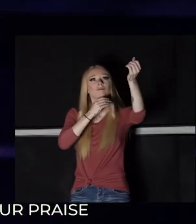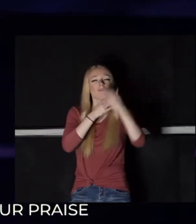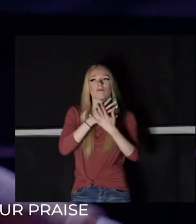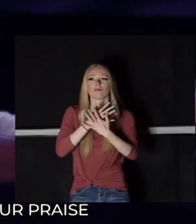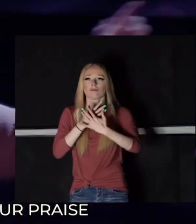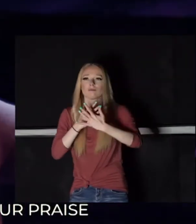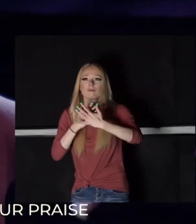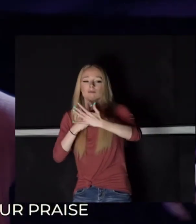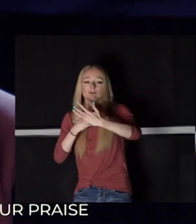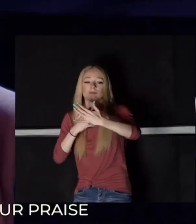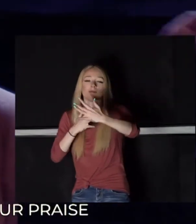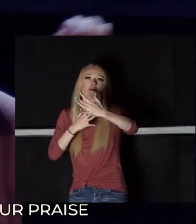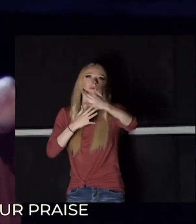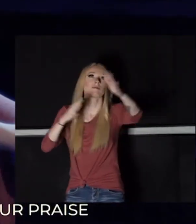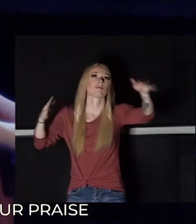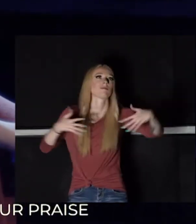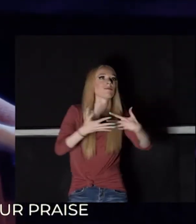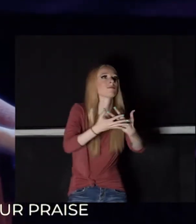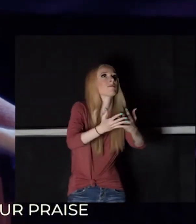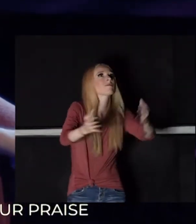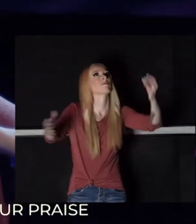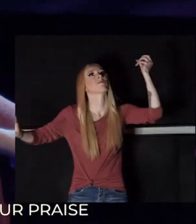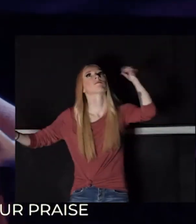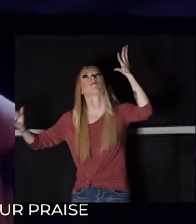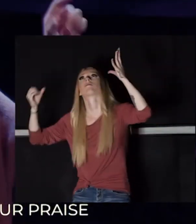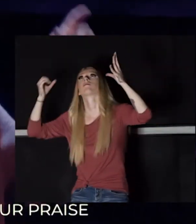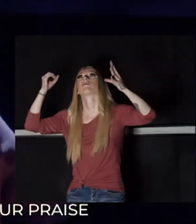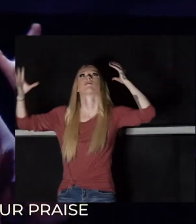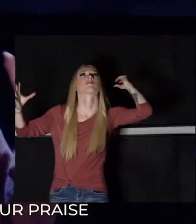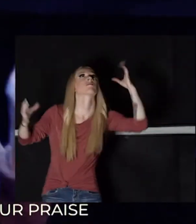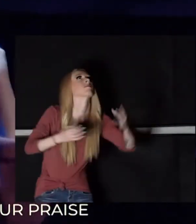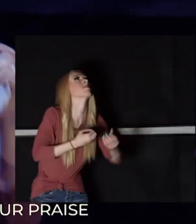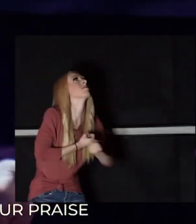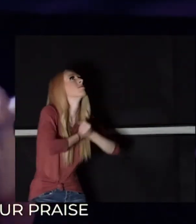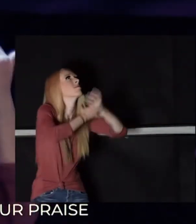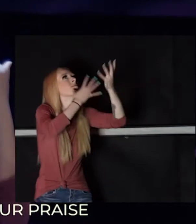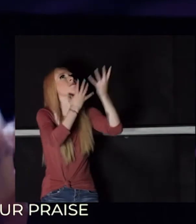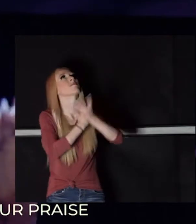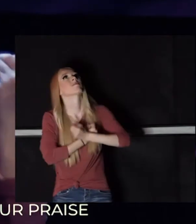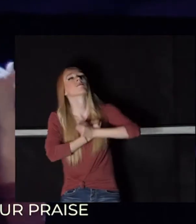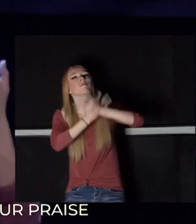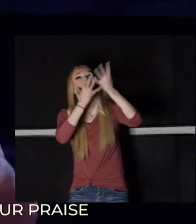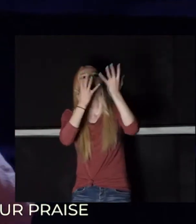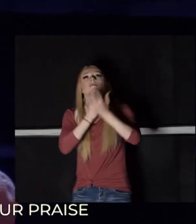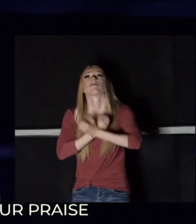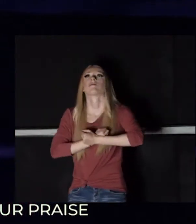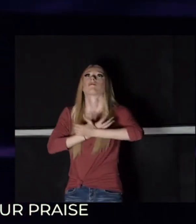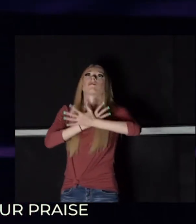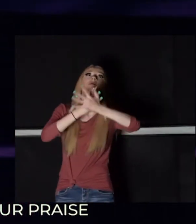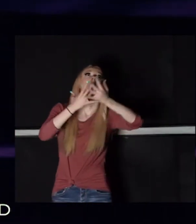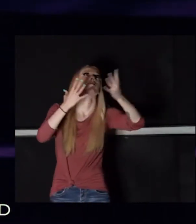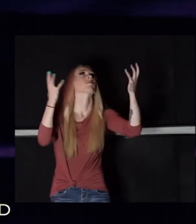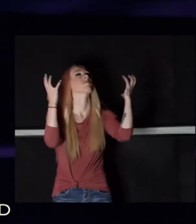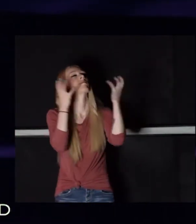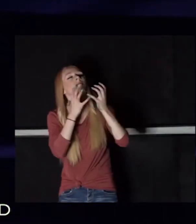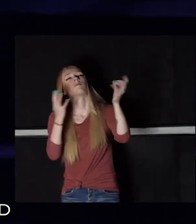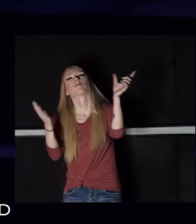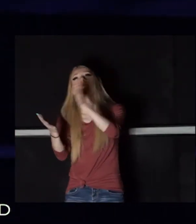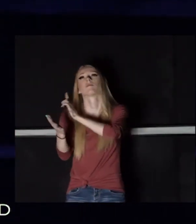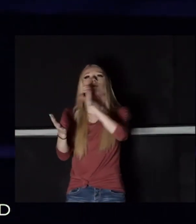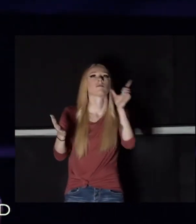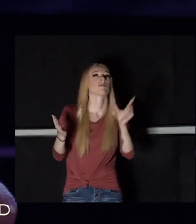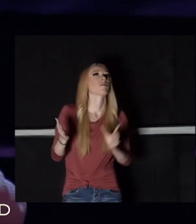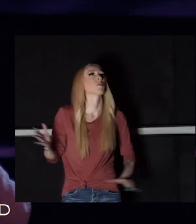endless. For endless days we will sing your praise.